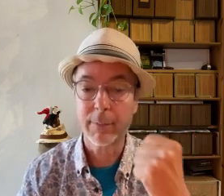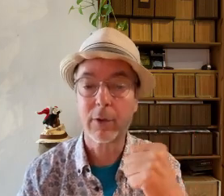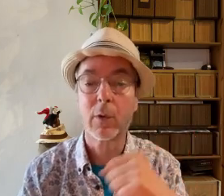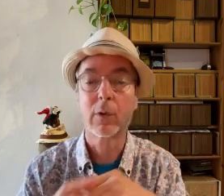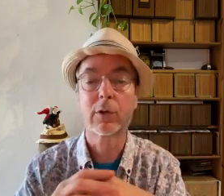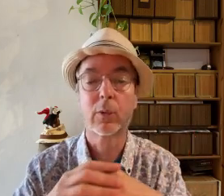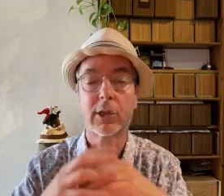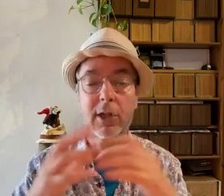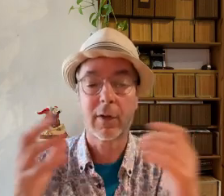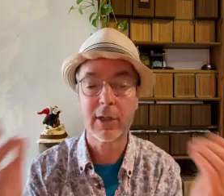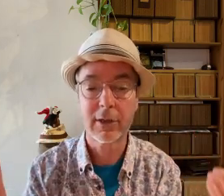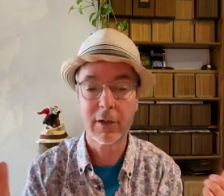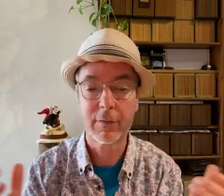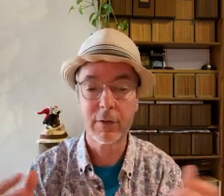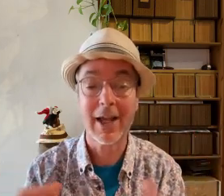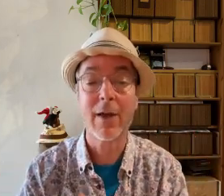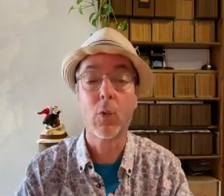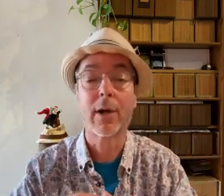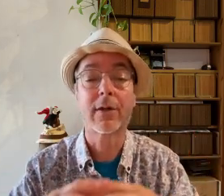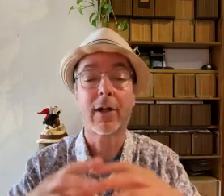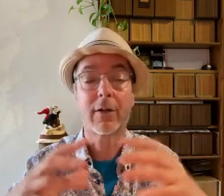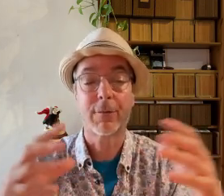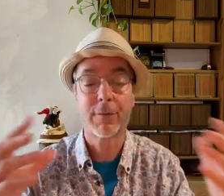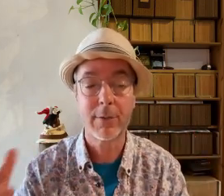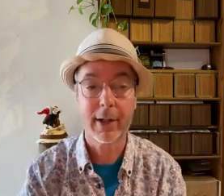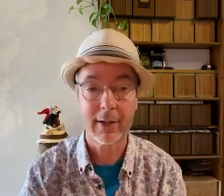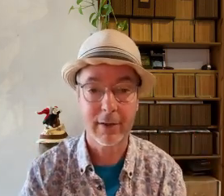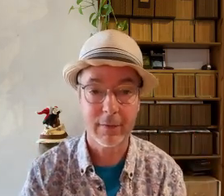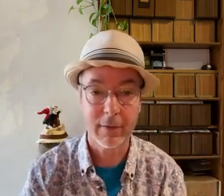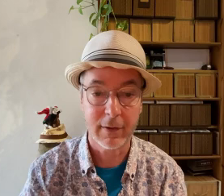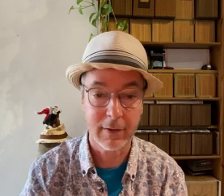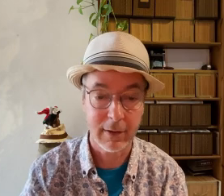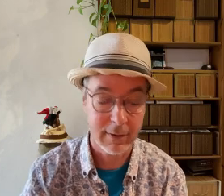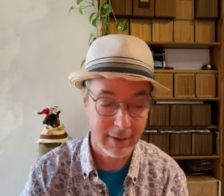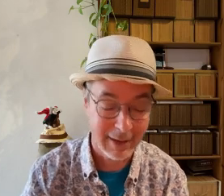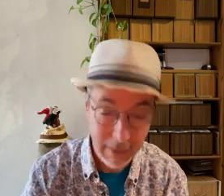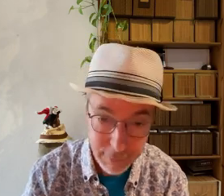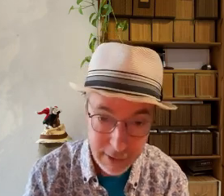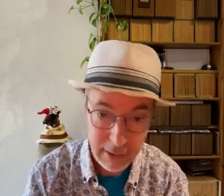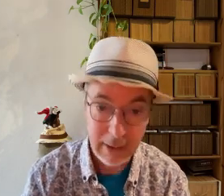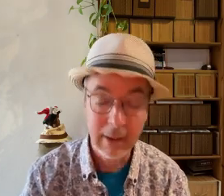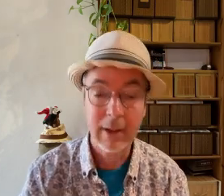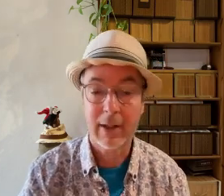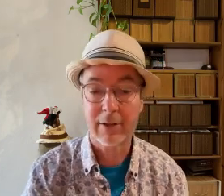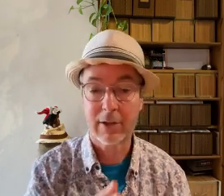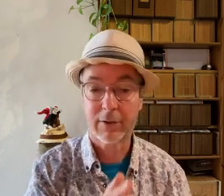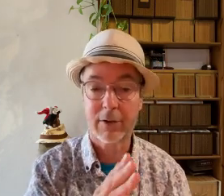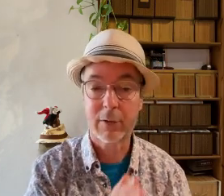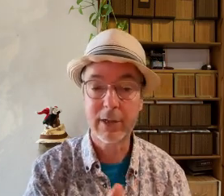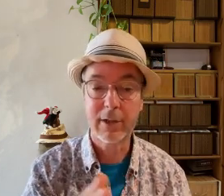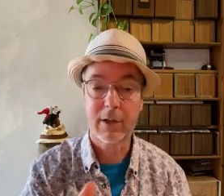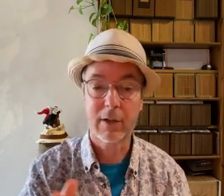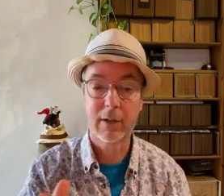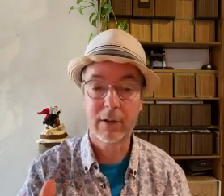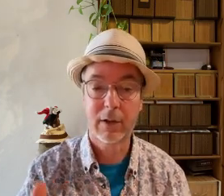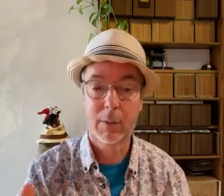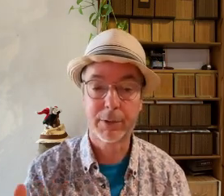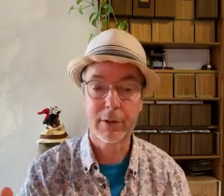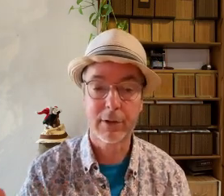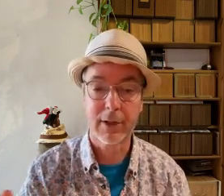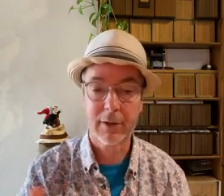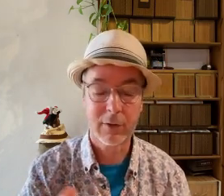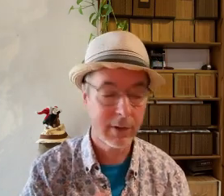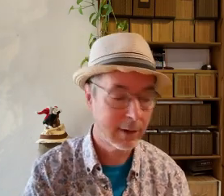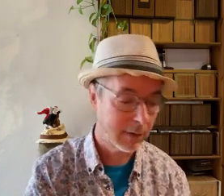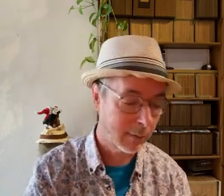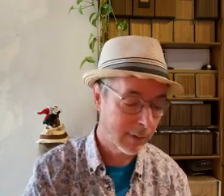starting from, but also which direction it first and what kind of feedback it gives. That's all the three